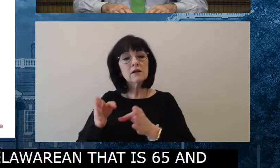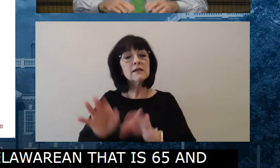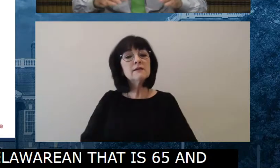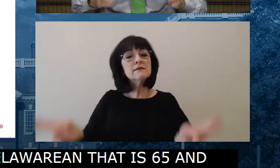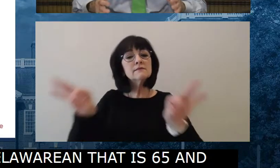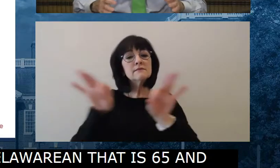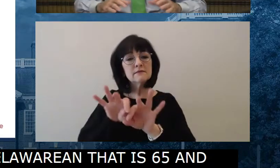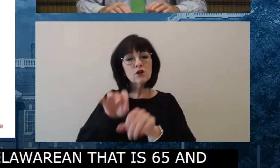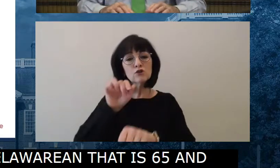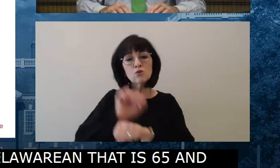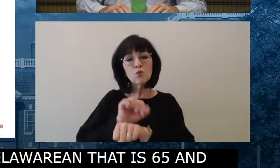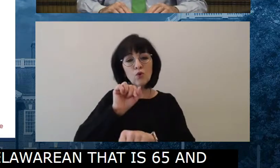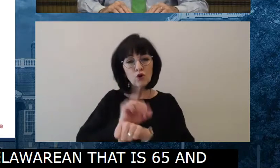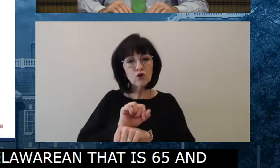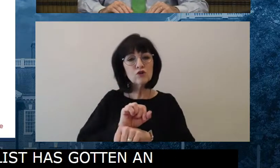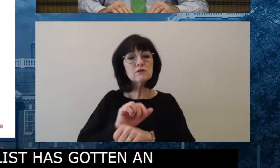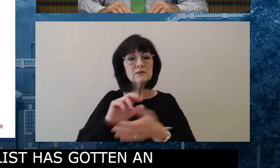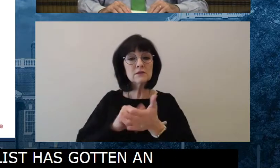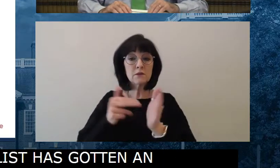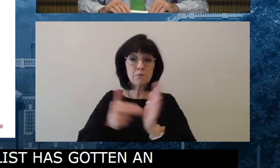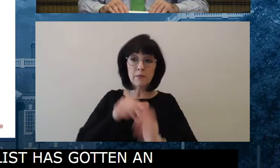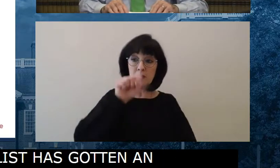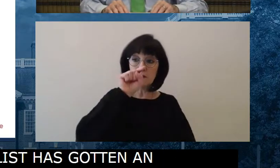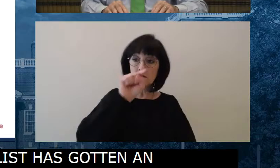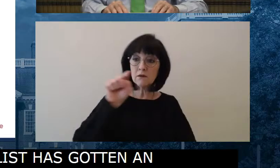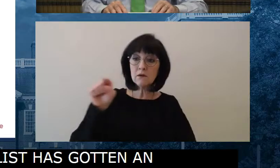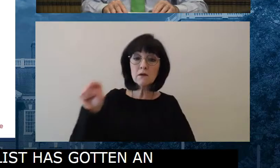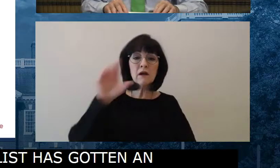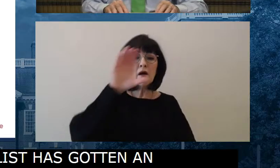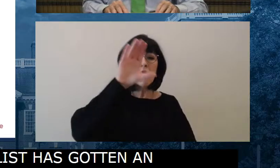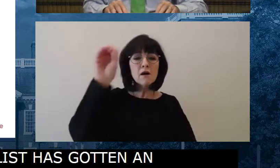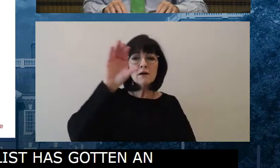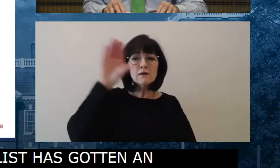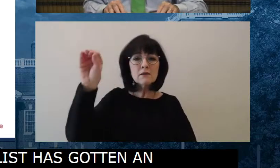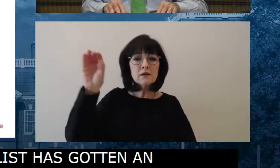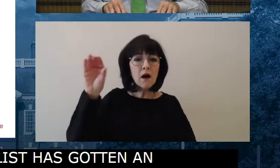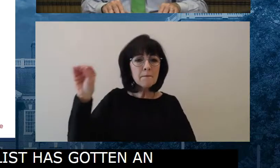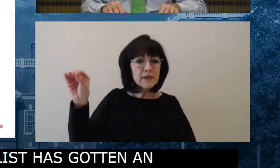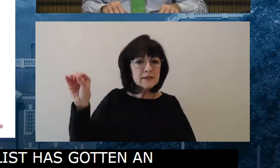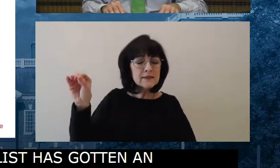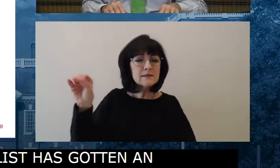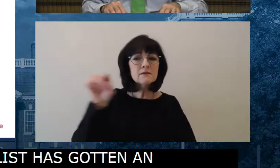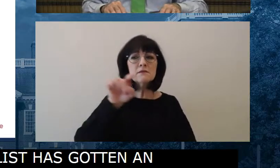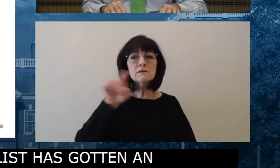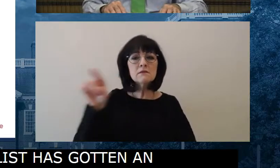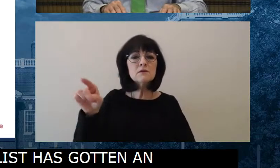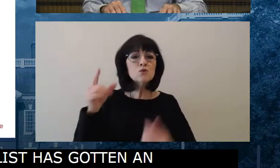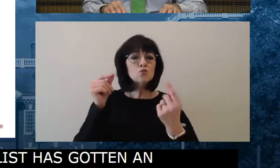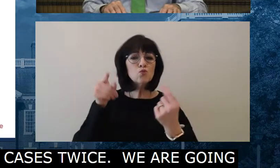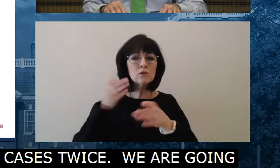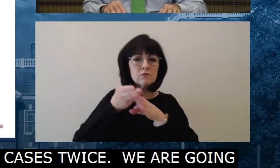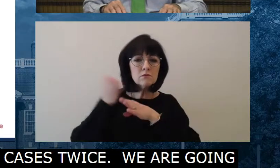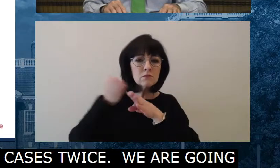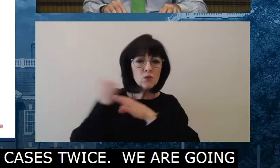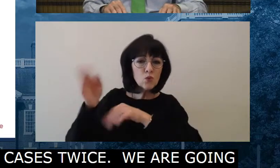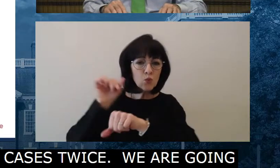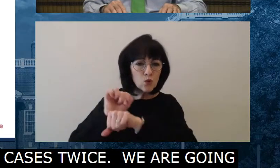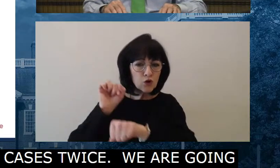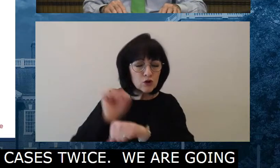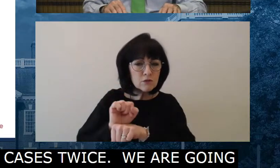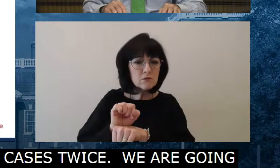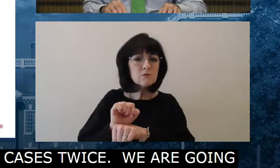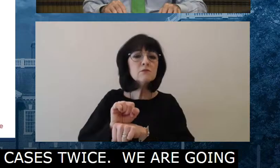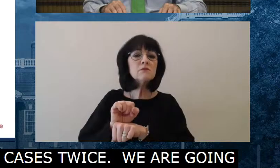we're going to continue to work with those workers and their employers in setting up vaccination appointments and